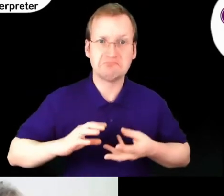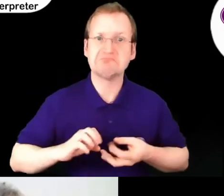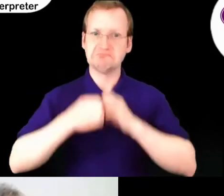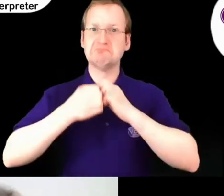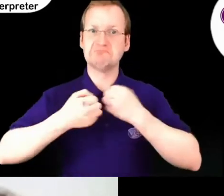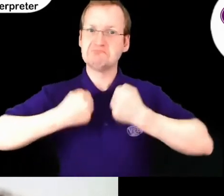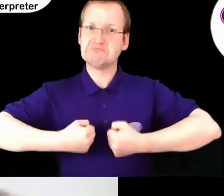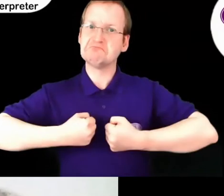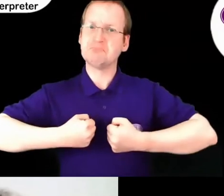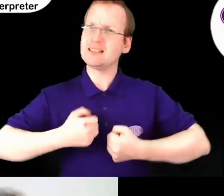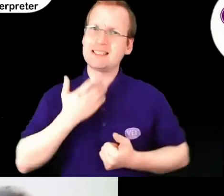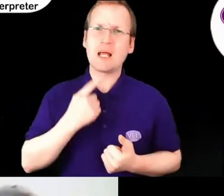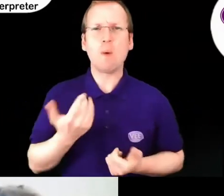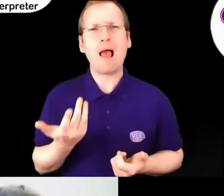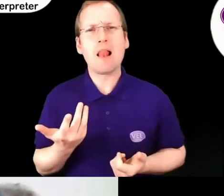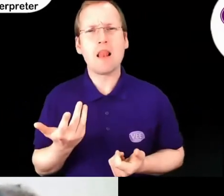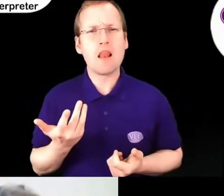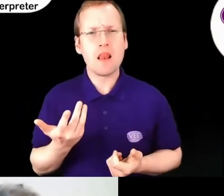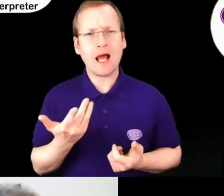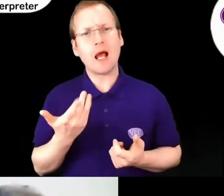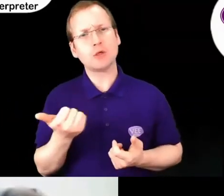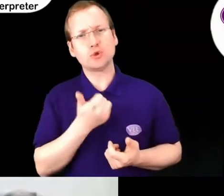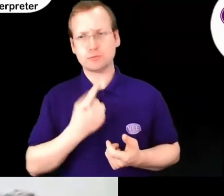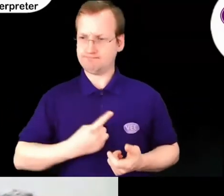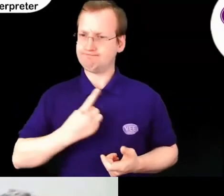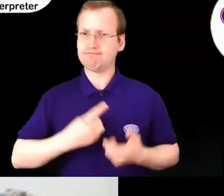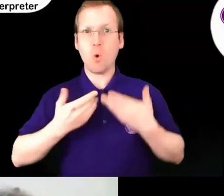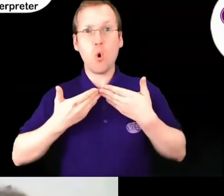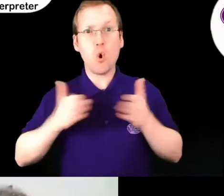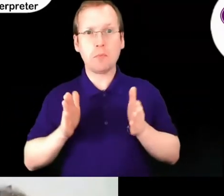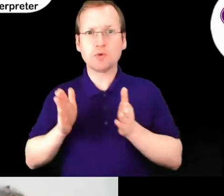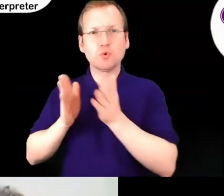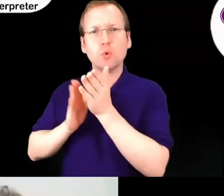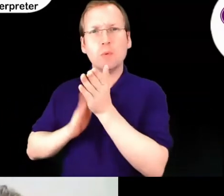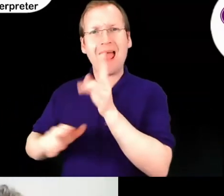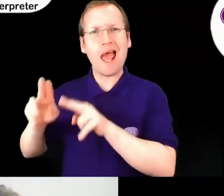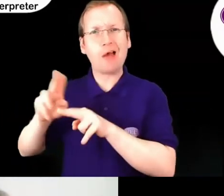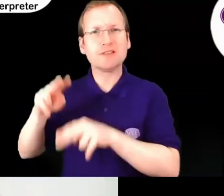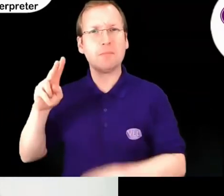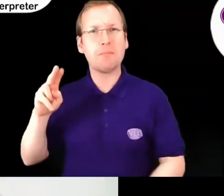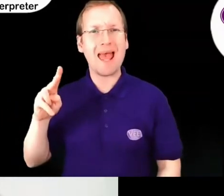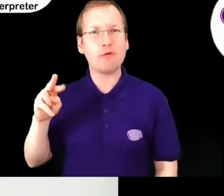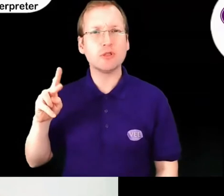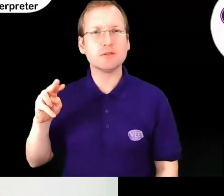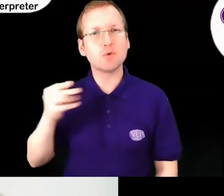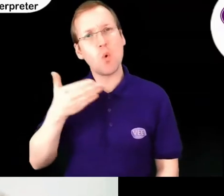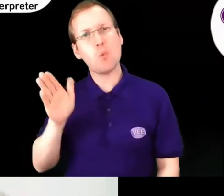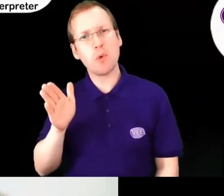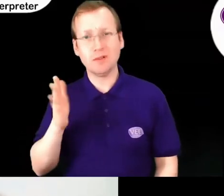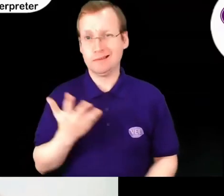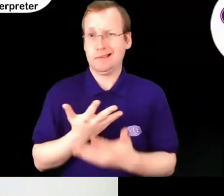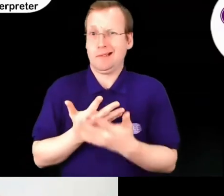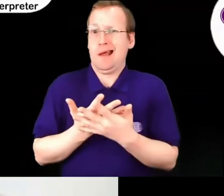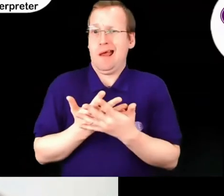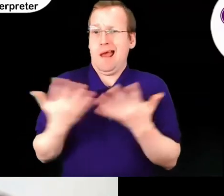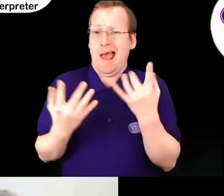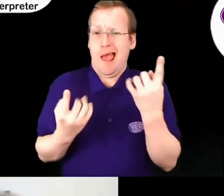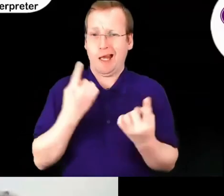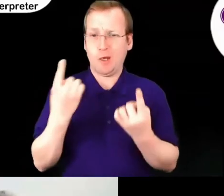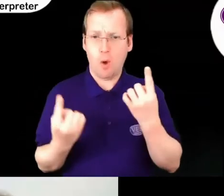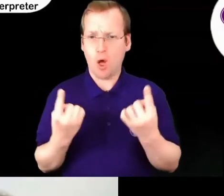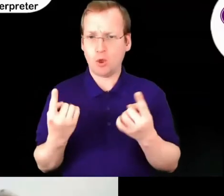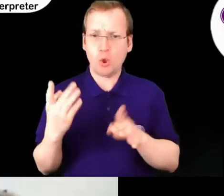then thought, well, I should be open about this, certainly to my parents, which was no bother. And from then on, anybody who you know,